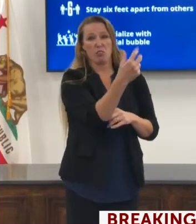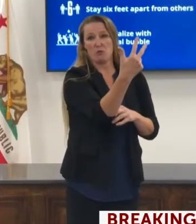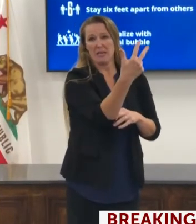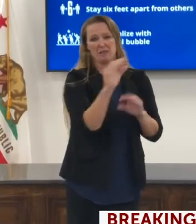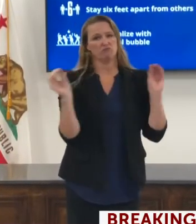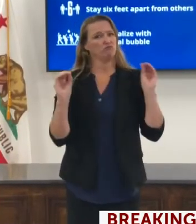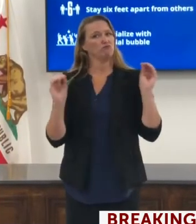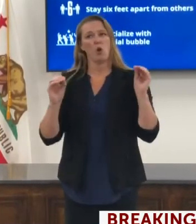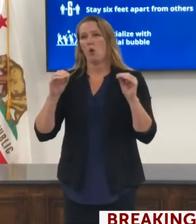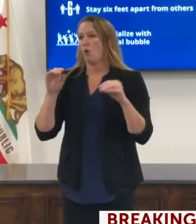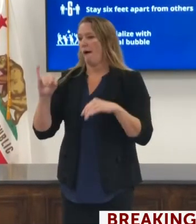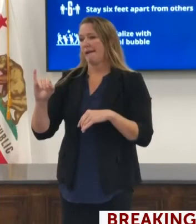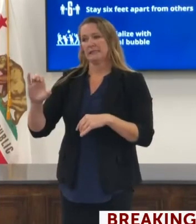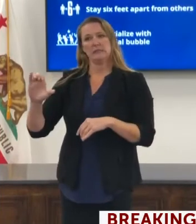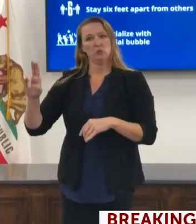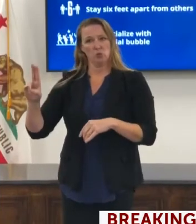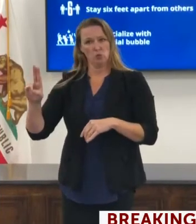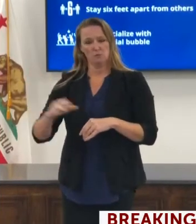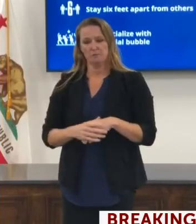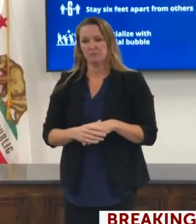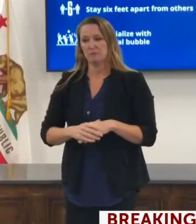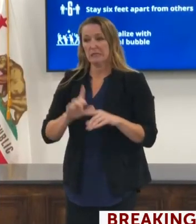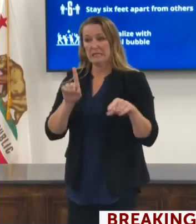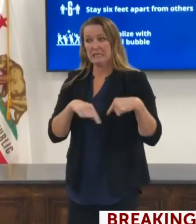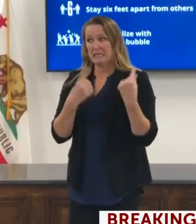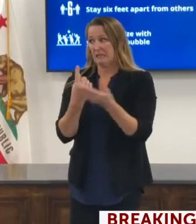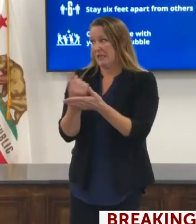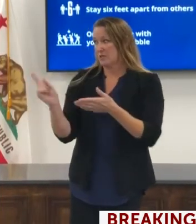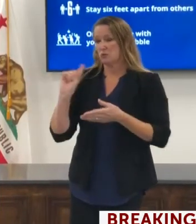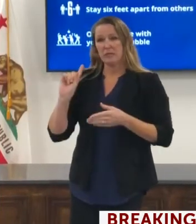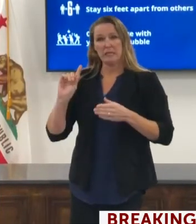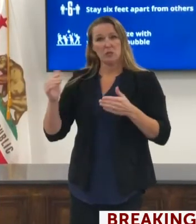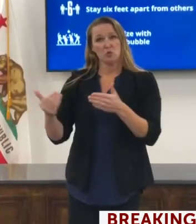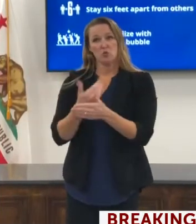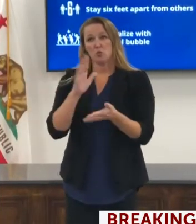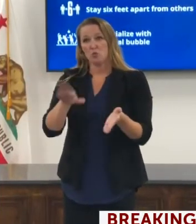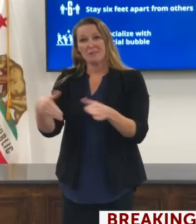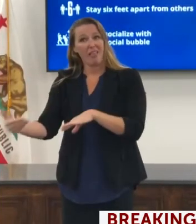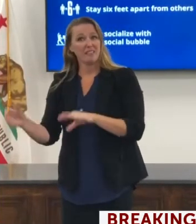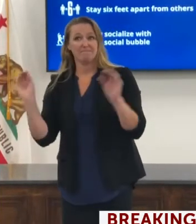care, and we haven't had any additional deaths since I last came before the public.